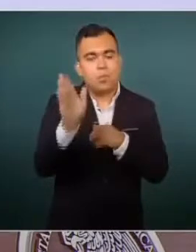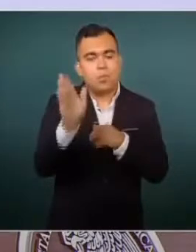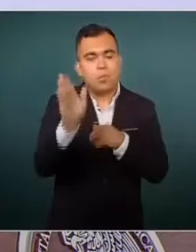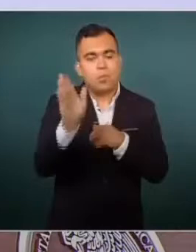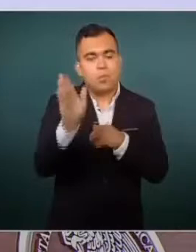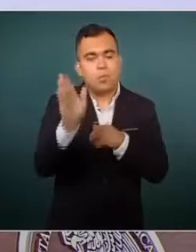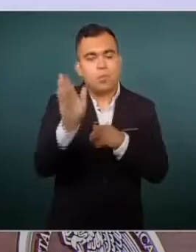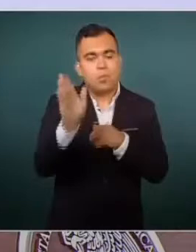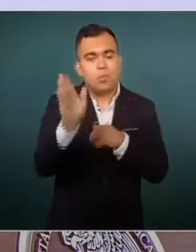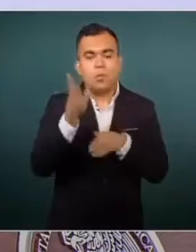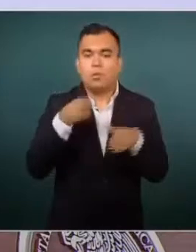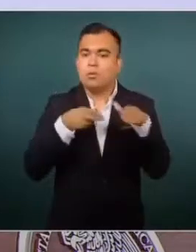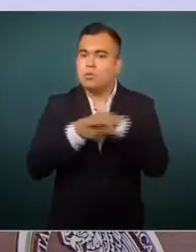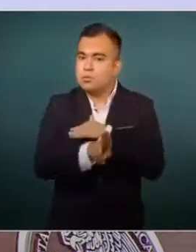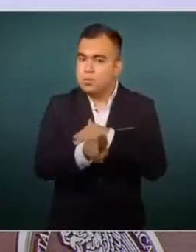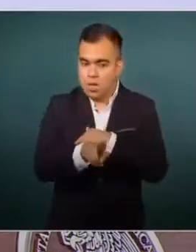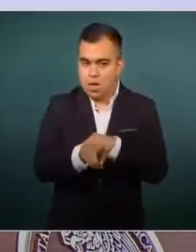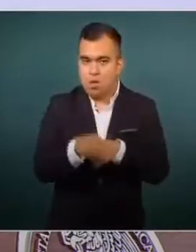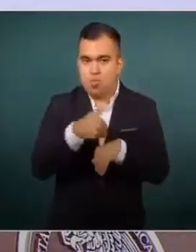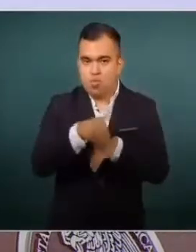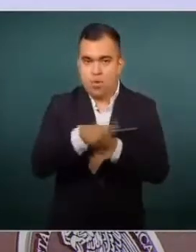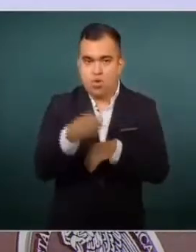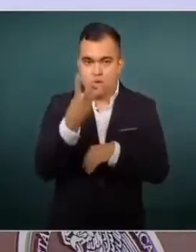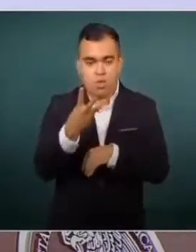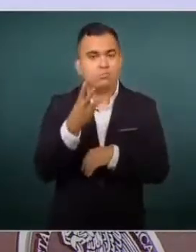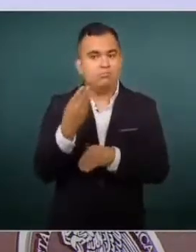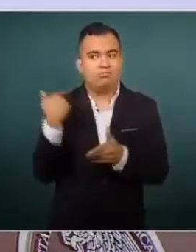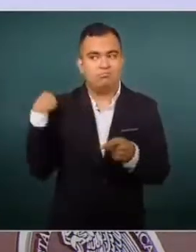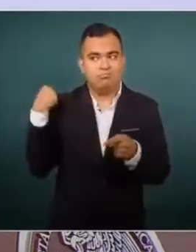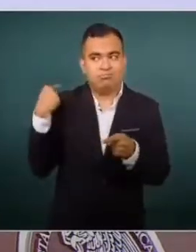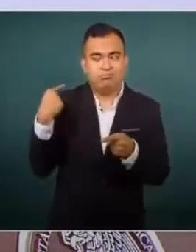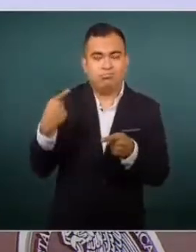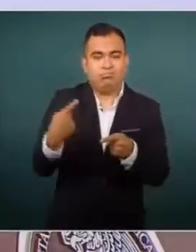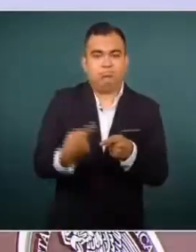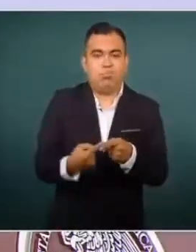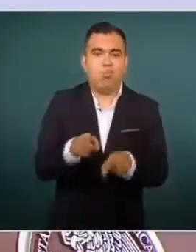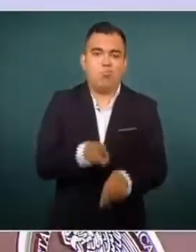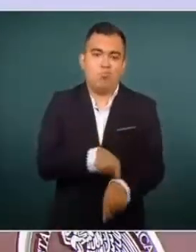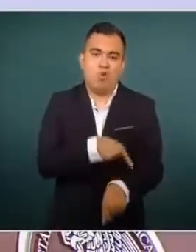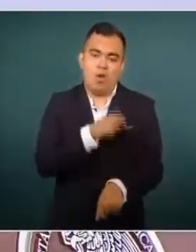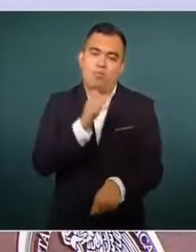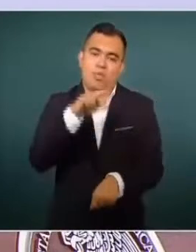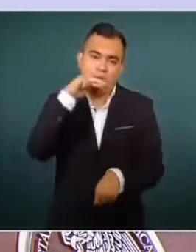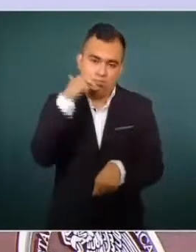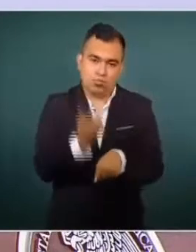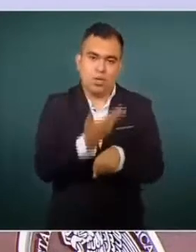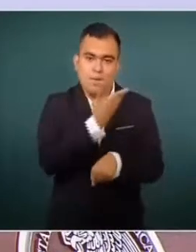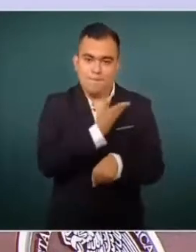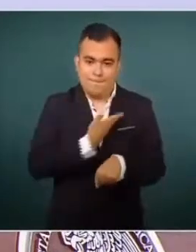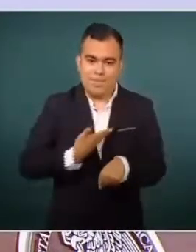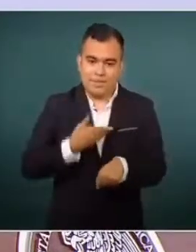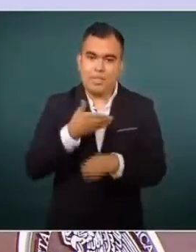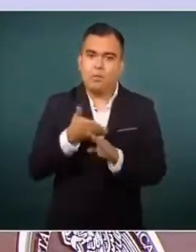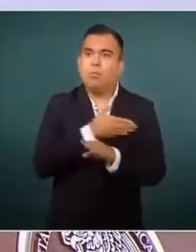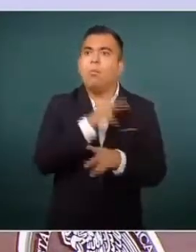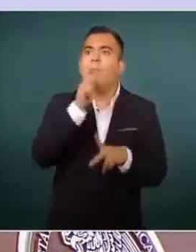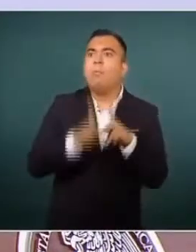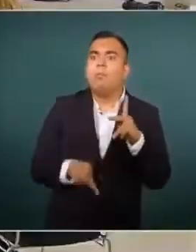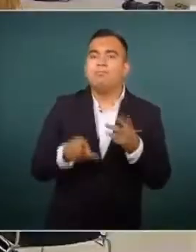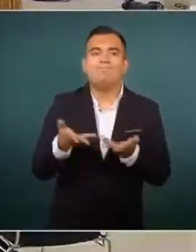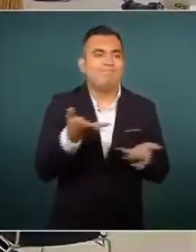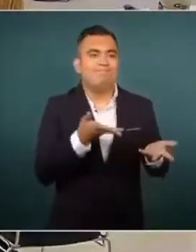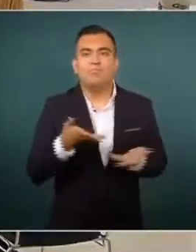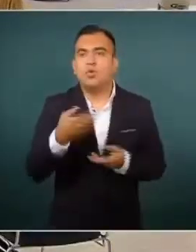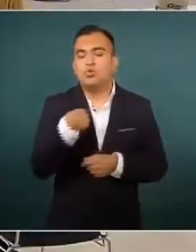too, Millie. Proceso pues muy largo que ni fue responsable el presidente ni mía. Es un tema que nos dejaron ahí, que tuvimos que